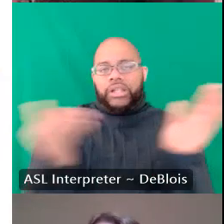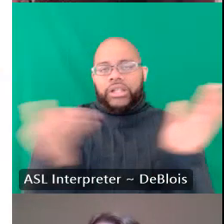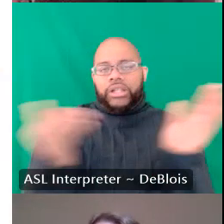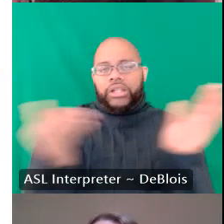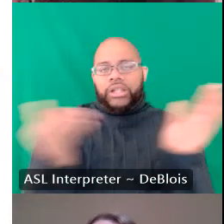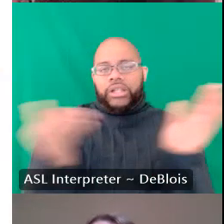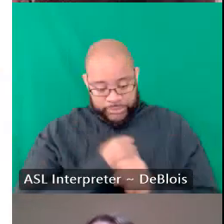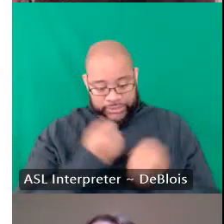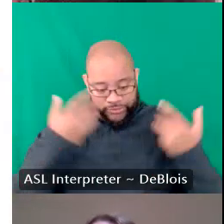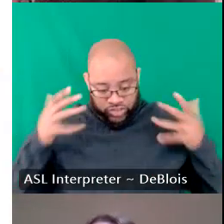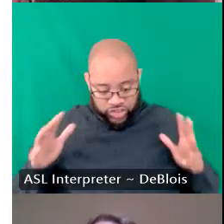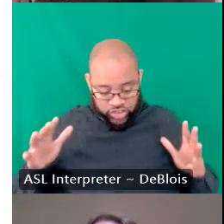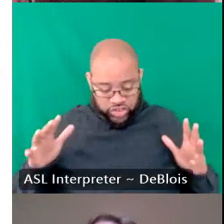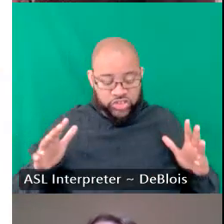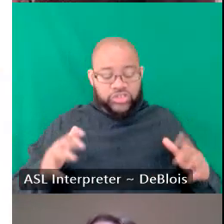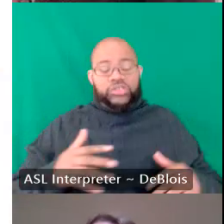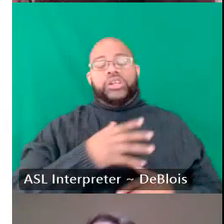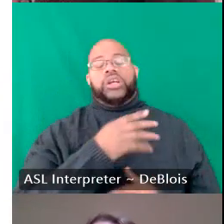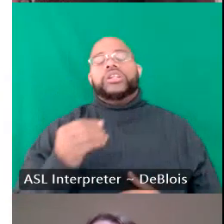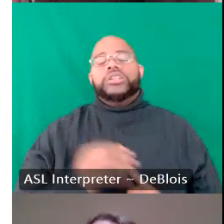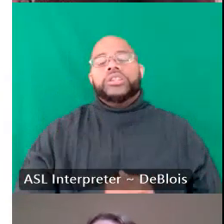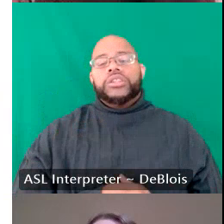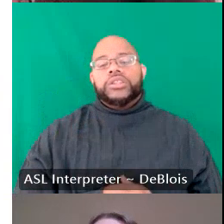been made, and